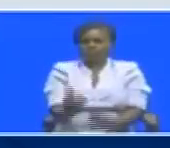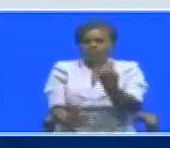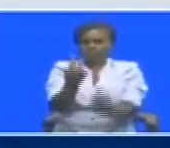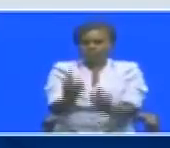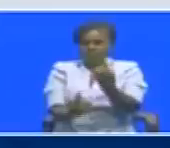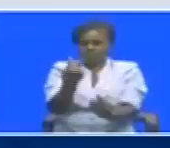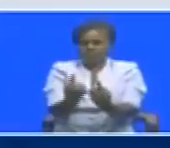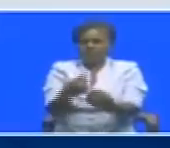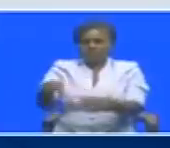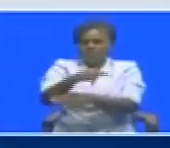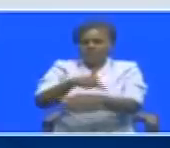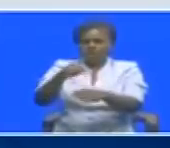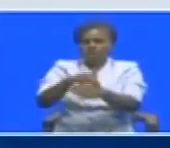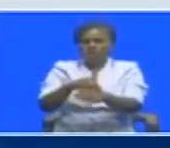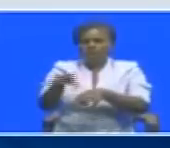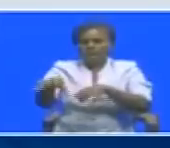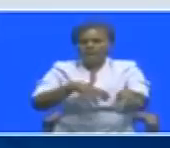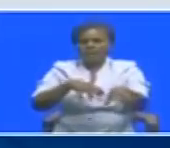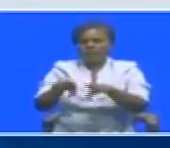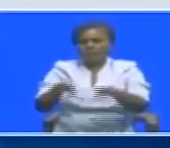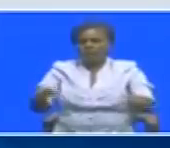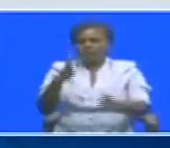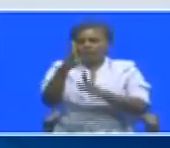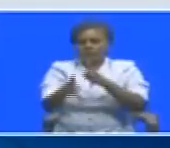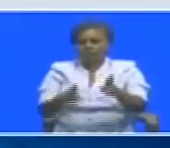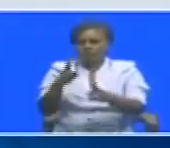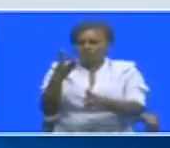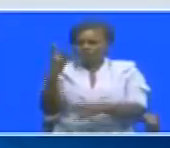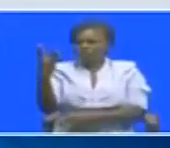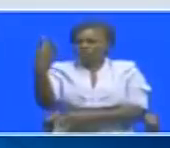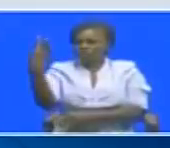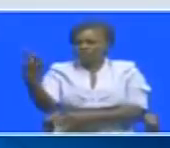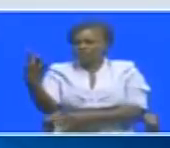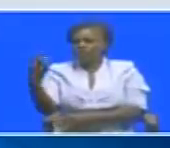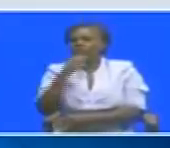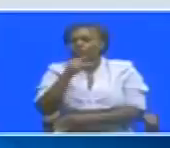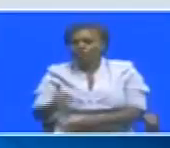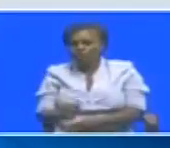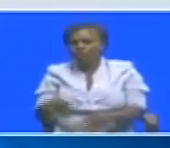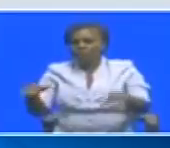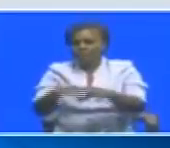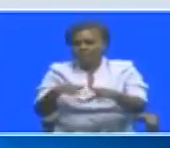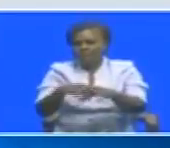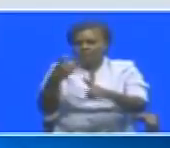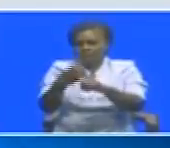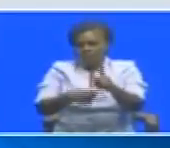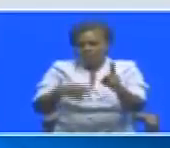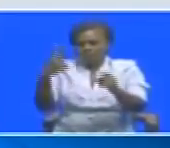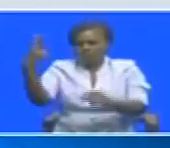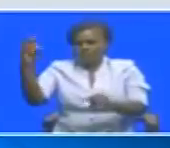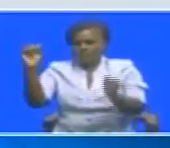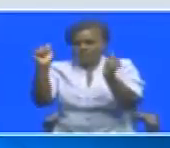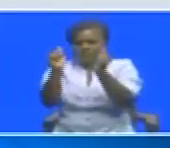the Selou National Park, and the 43-year-old politician has been a member of parliament since 2010.